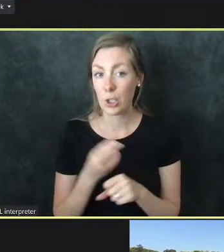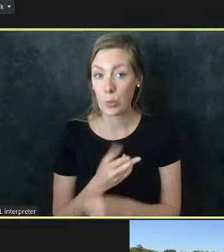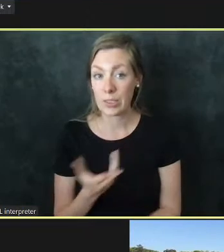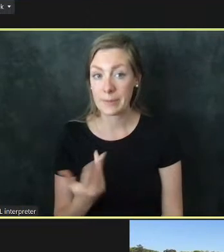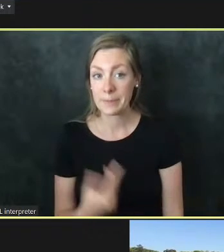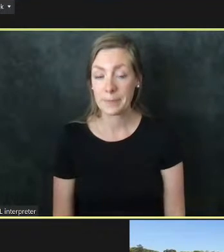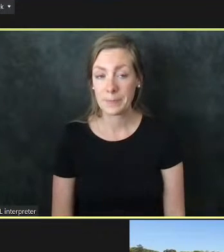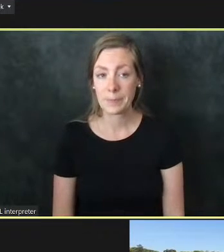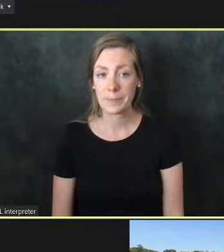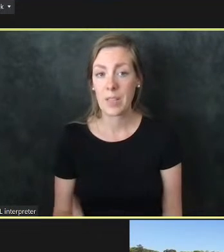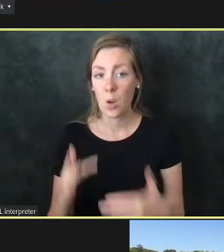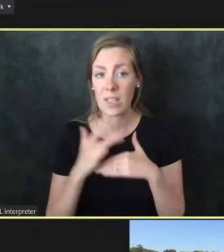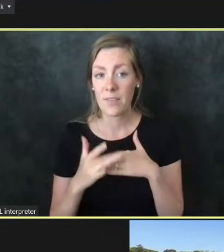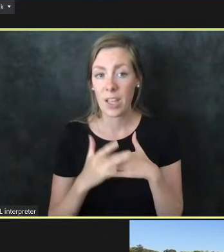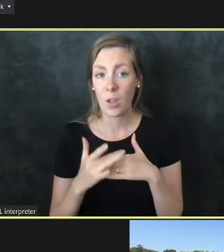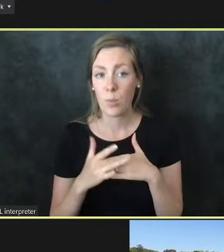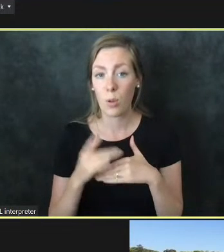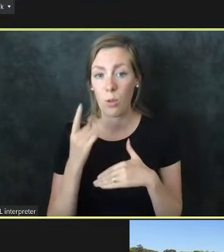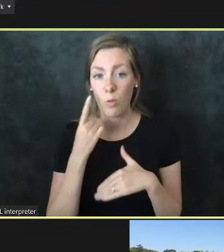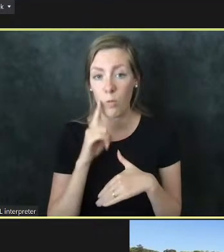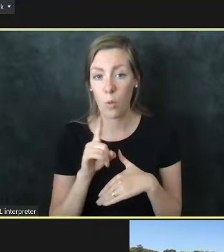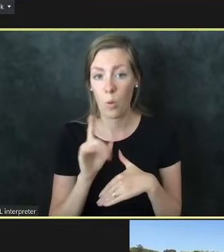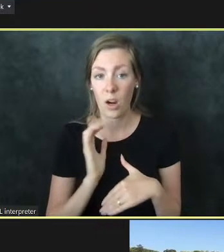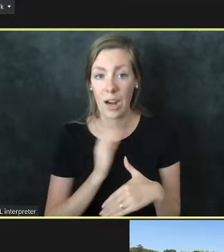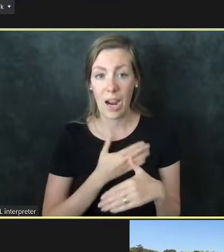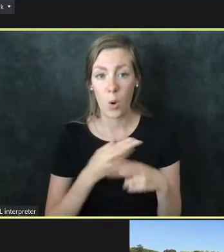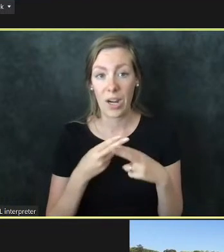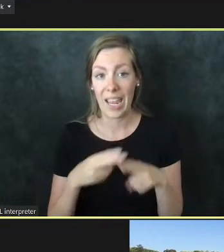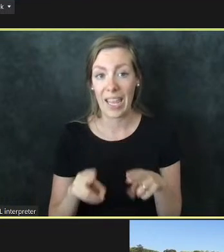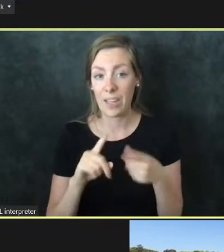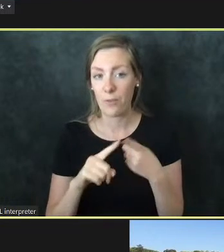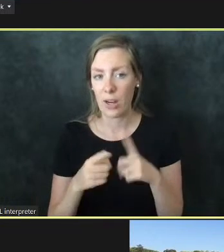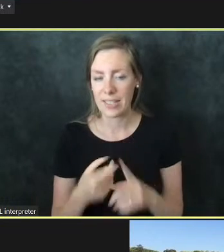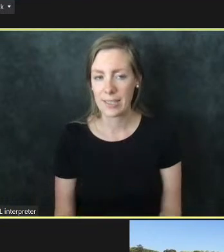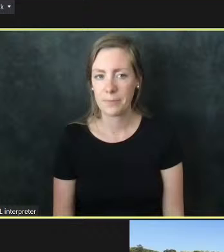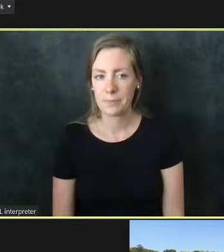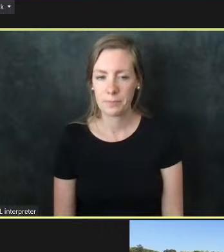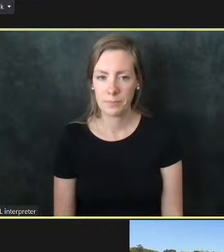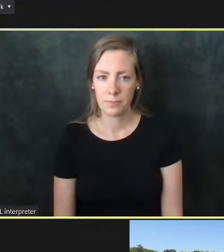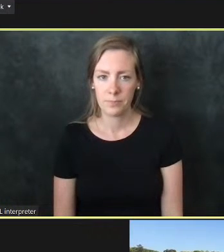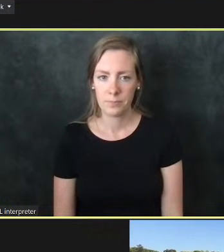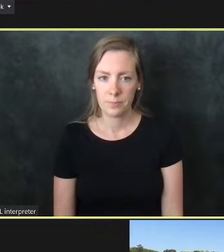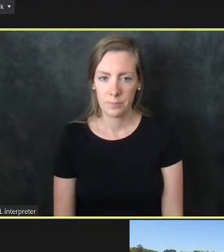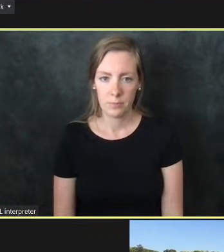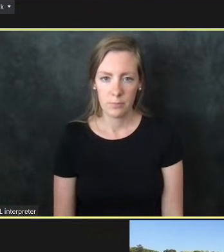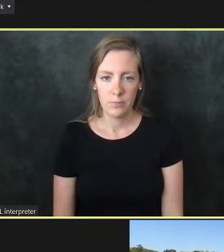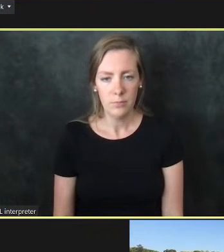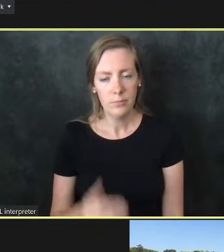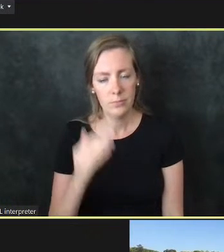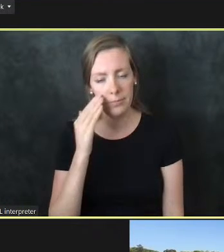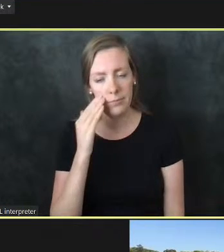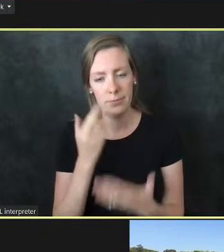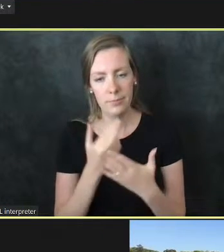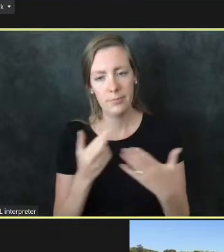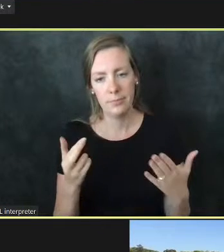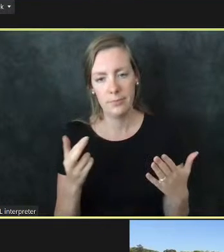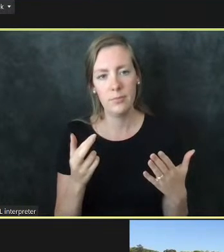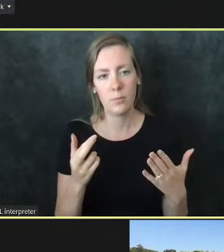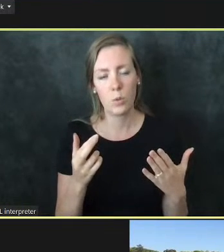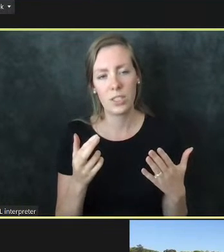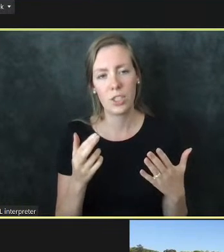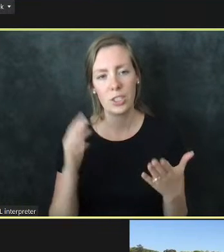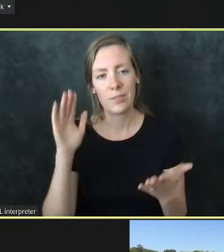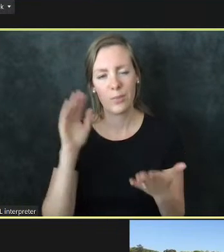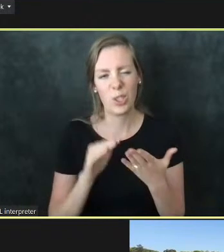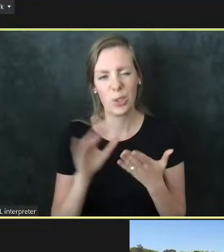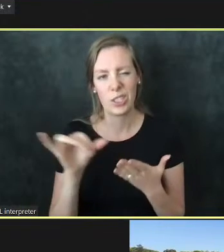what's available for our está, ag está ahí farms, disponible and para how la is that venta para working presently? amigos I know que that trabajan? resource also goes down in times of drought as